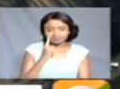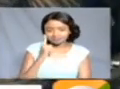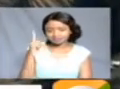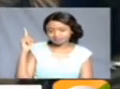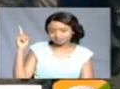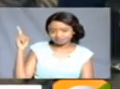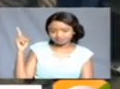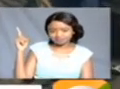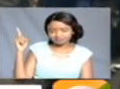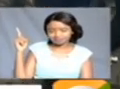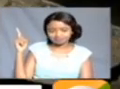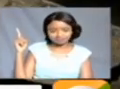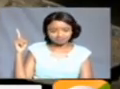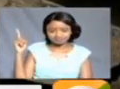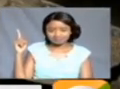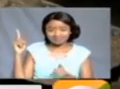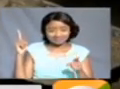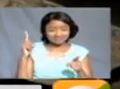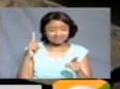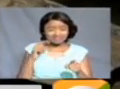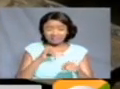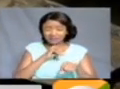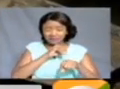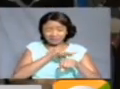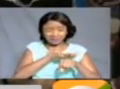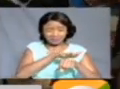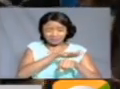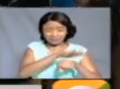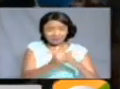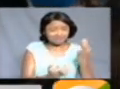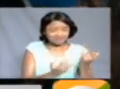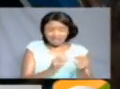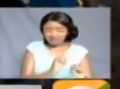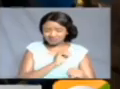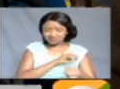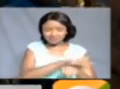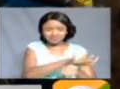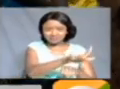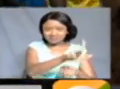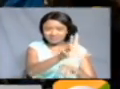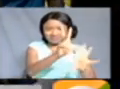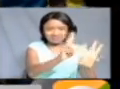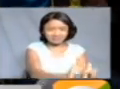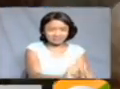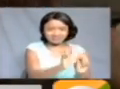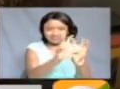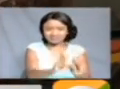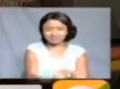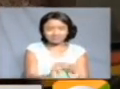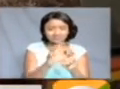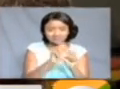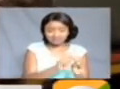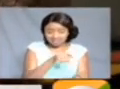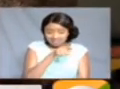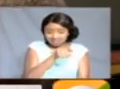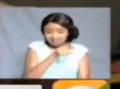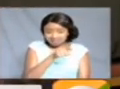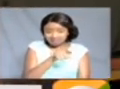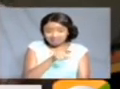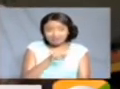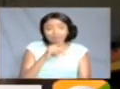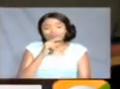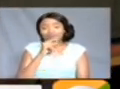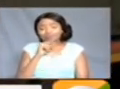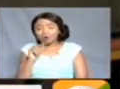The devastating fire raged through tens of homes, destroying everything in its way. An 8-year-old boy and an